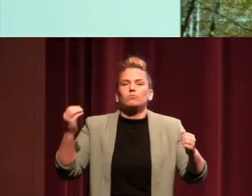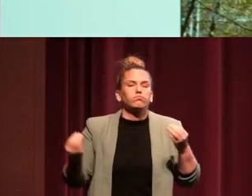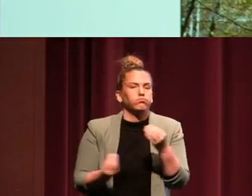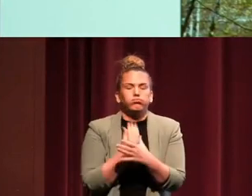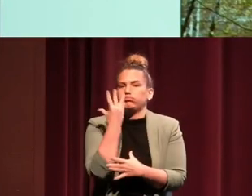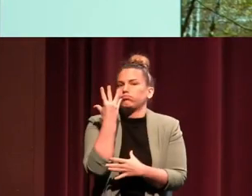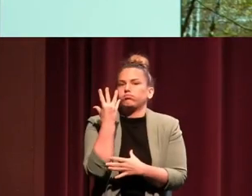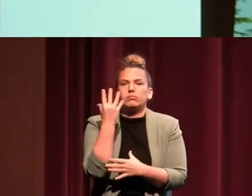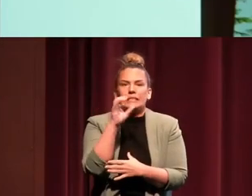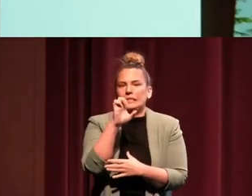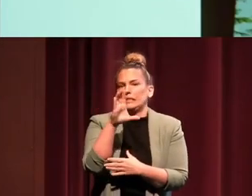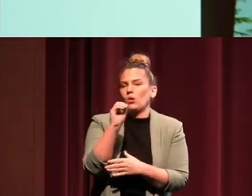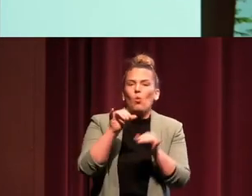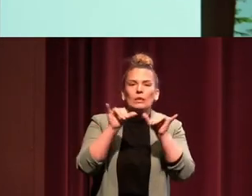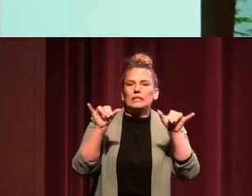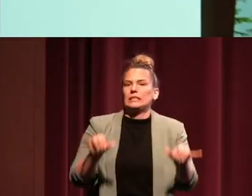Earth.